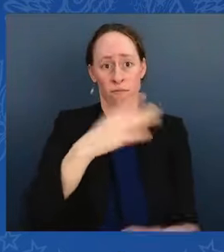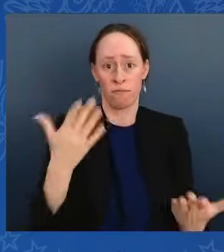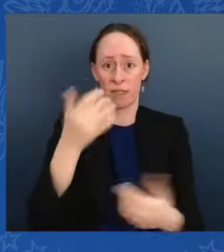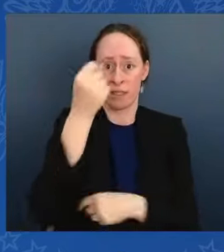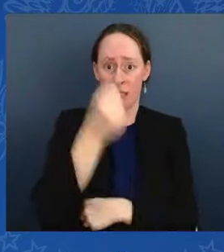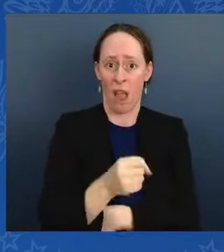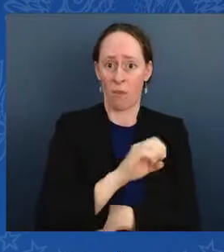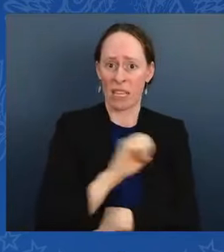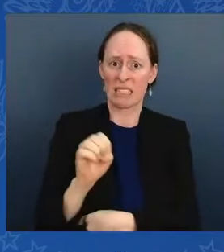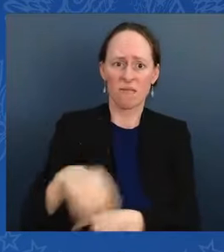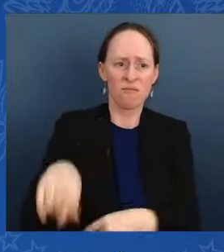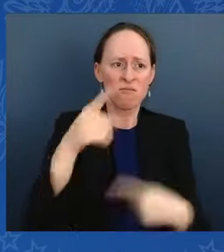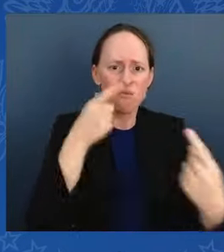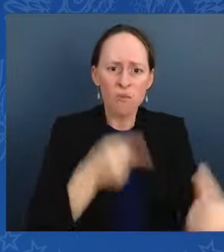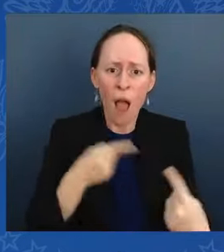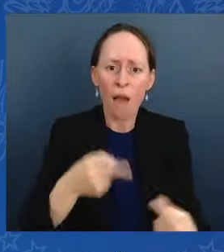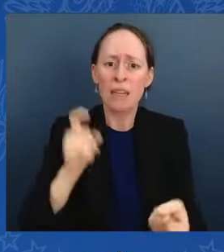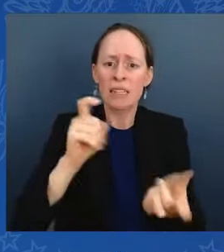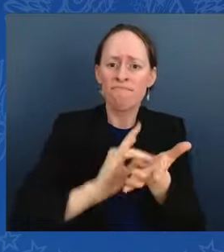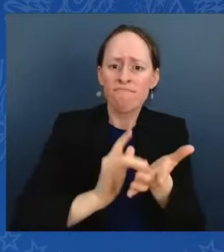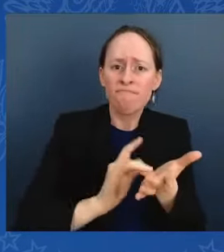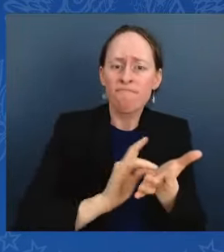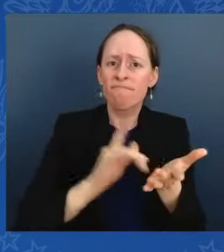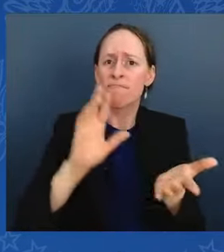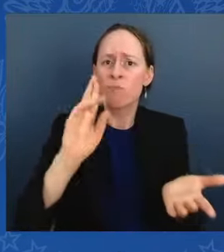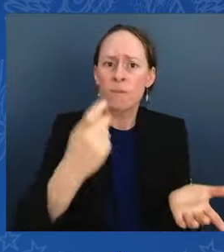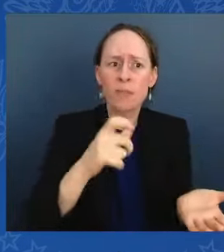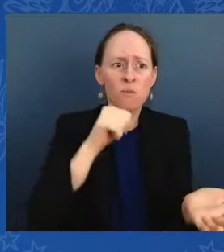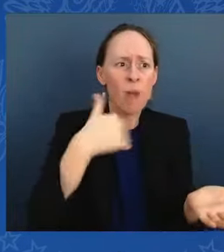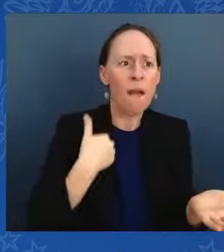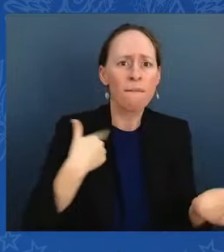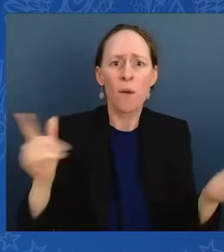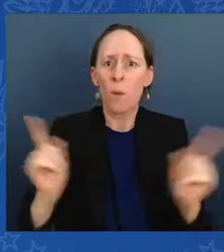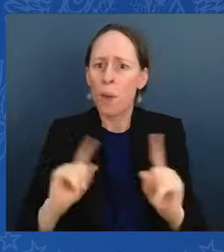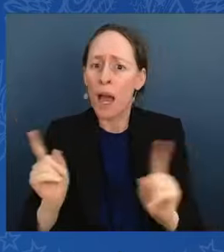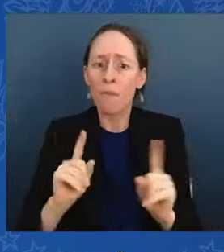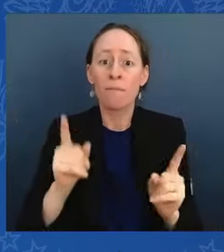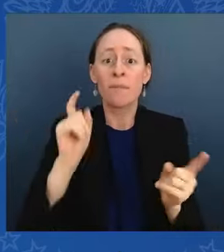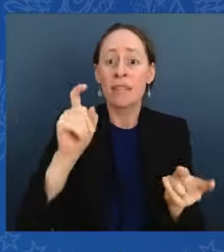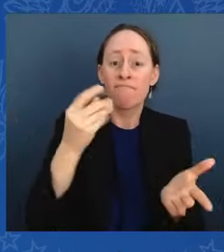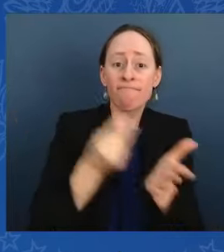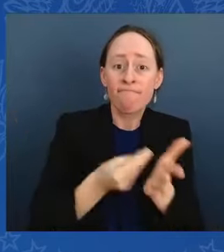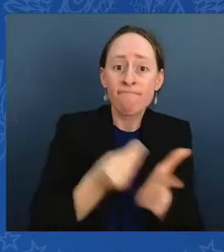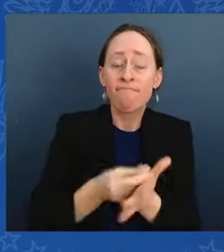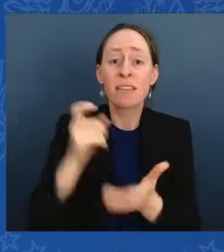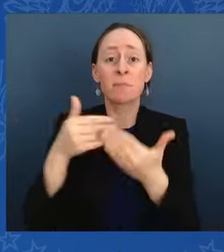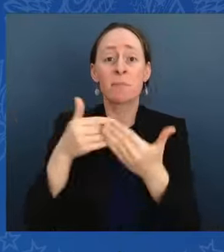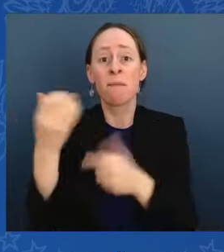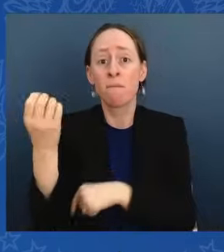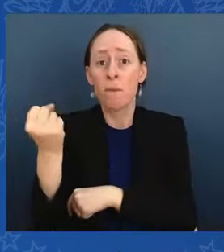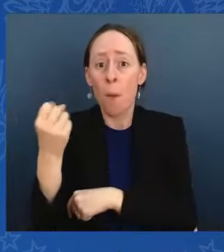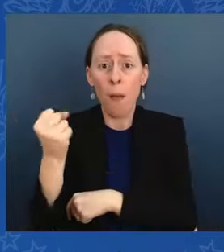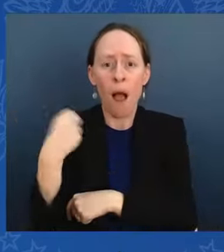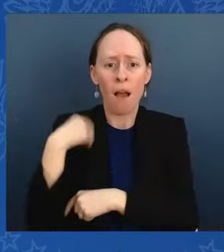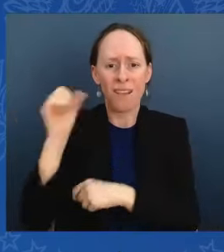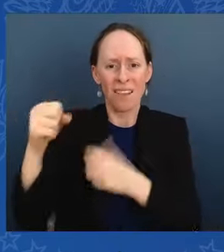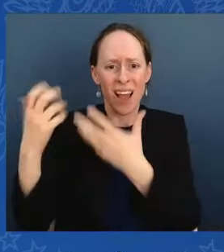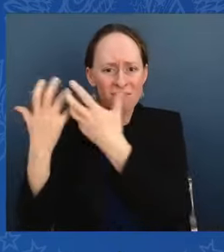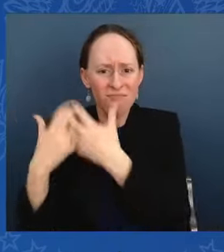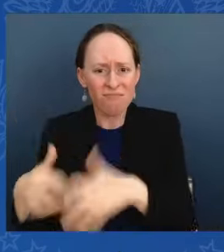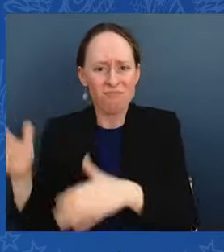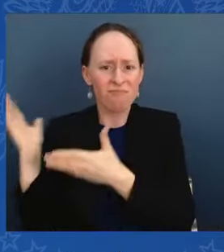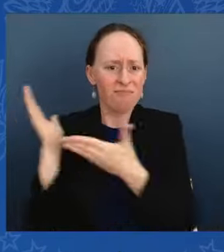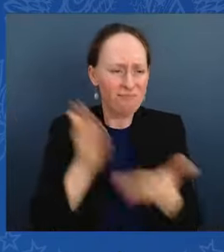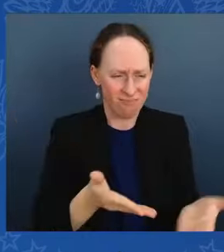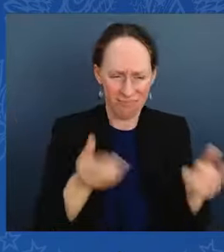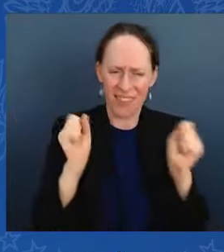don't have any way to fill their prescriptions. Or baby formula. They can't afford it. They don't know where to get it, how to get it. And so we're registering